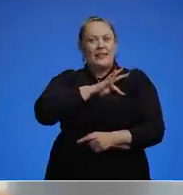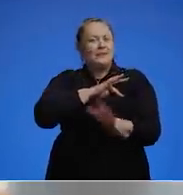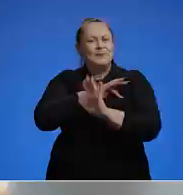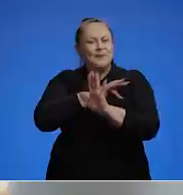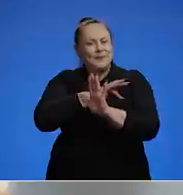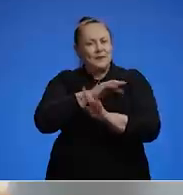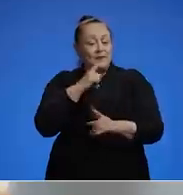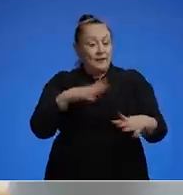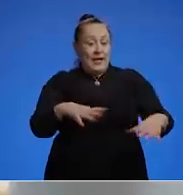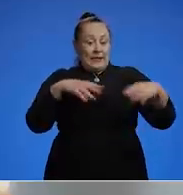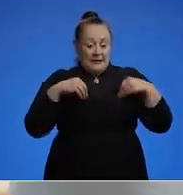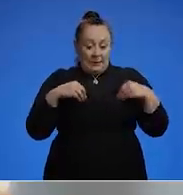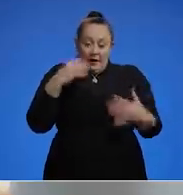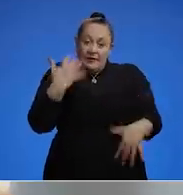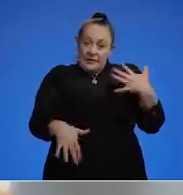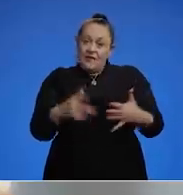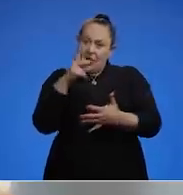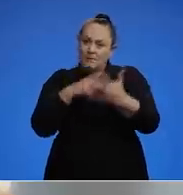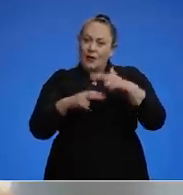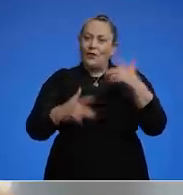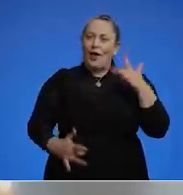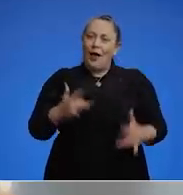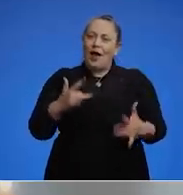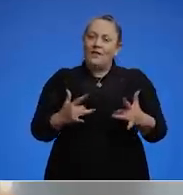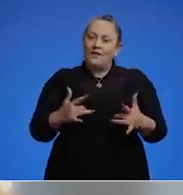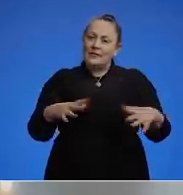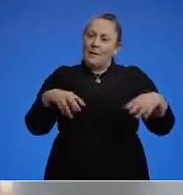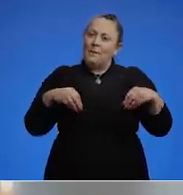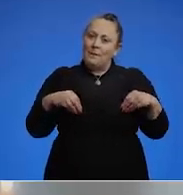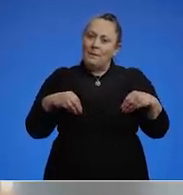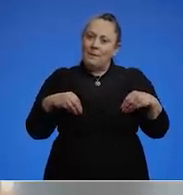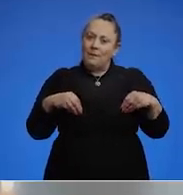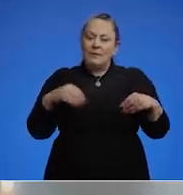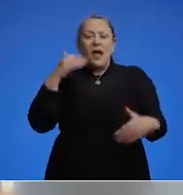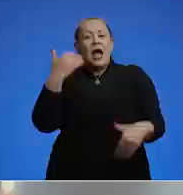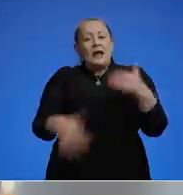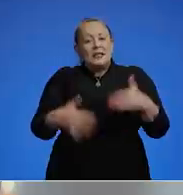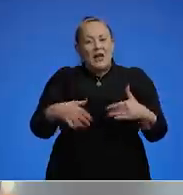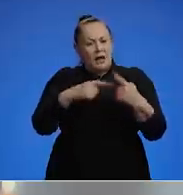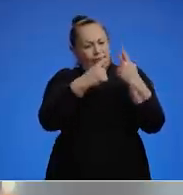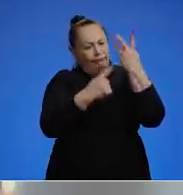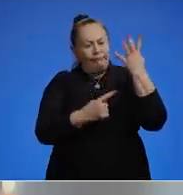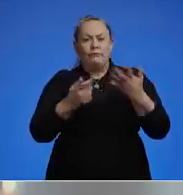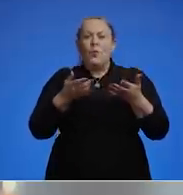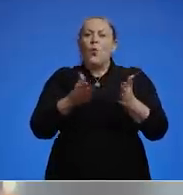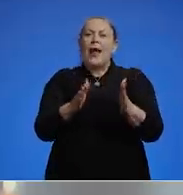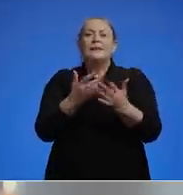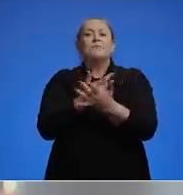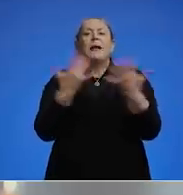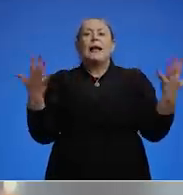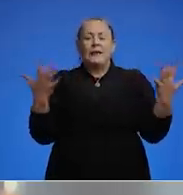to accept that suffering would be a necessary part of life. Suffering, as we know, can take many